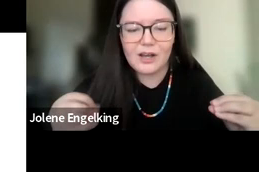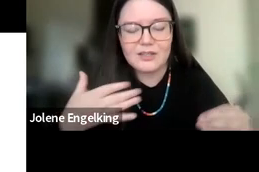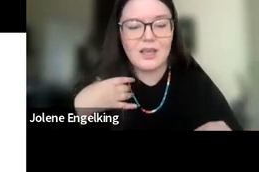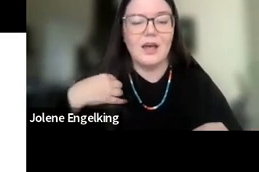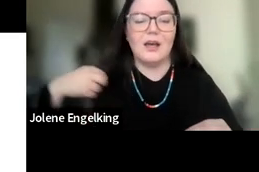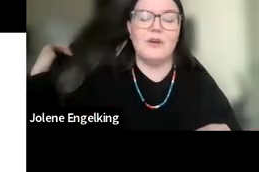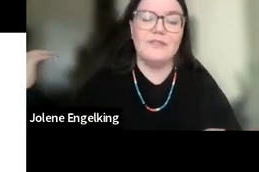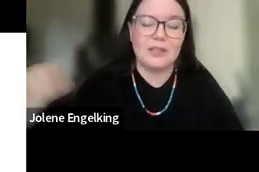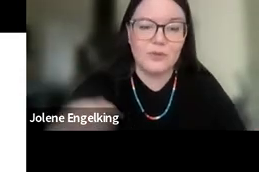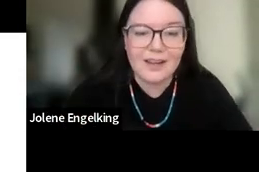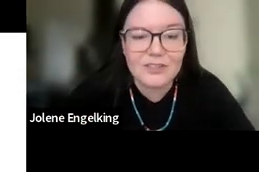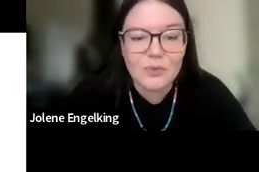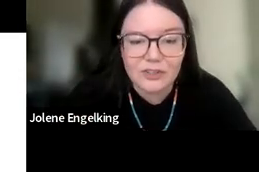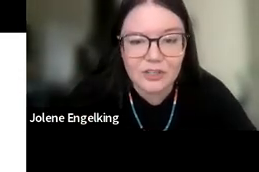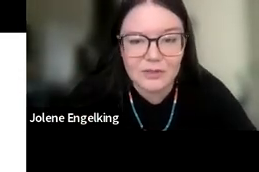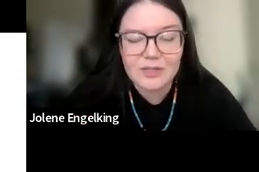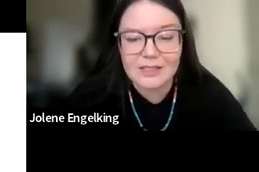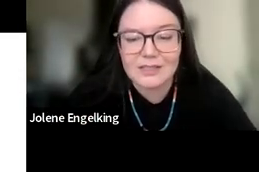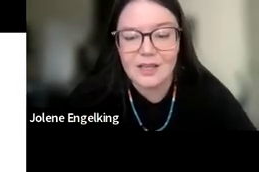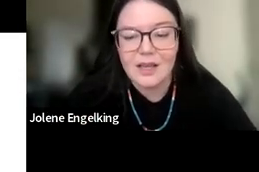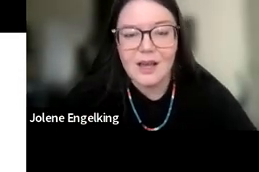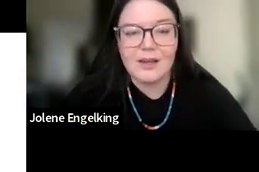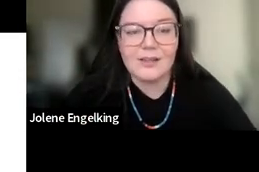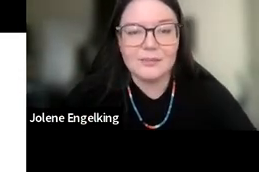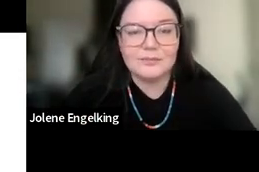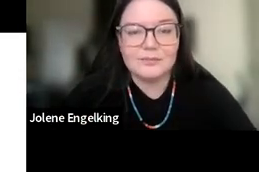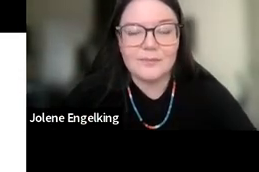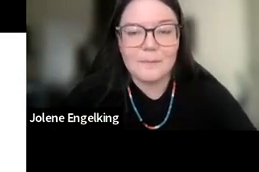root cause of sexual violence within our communities.